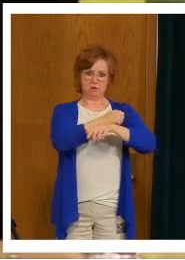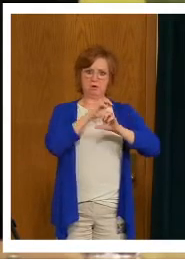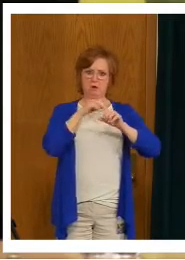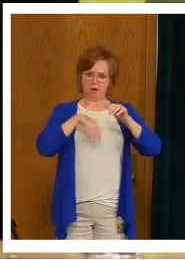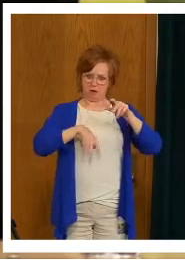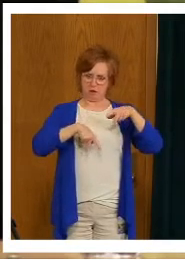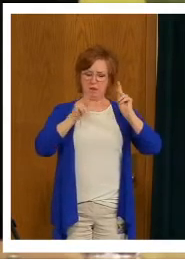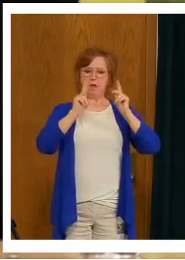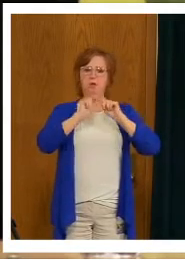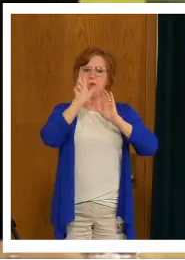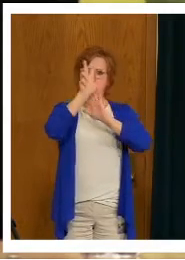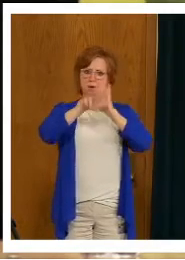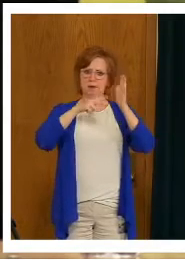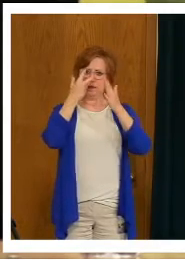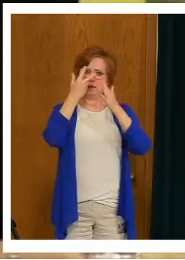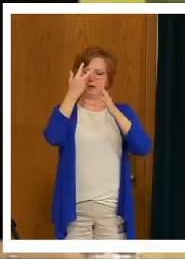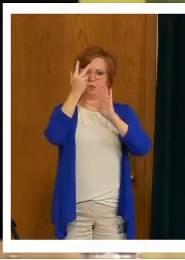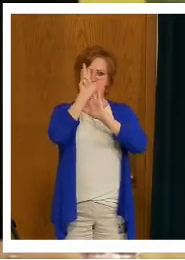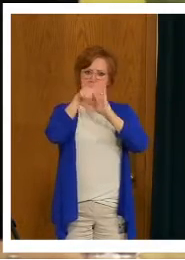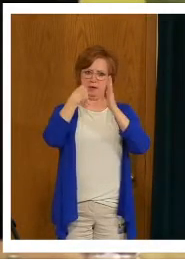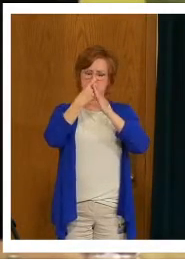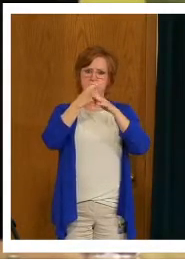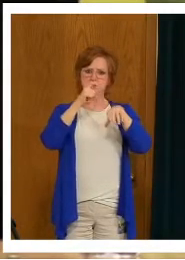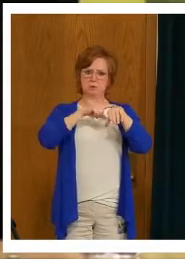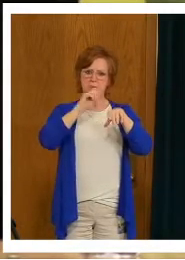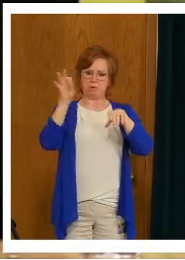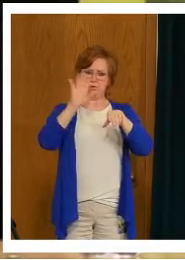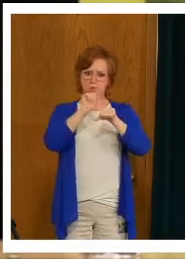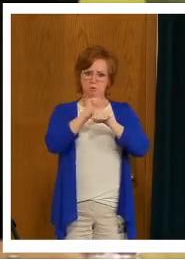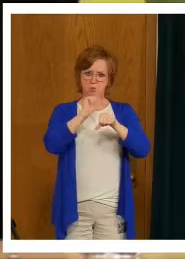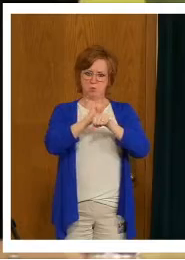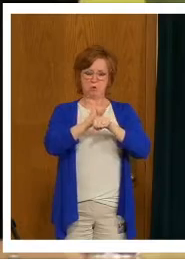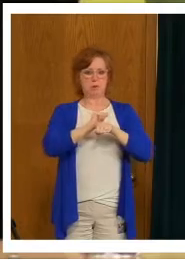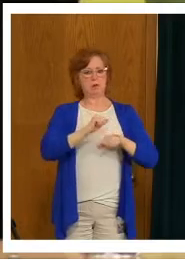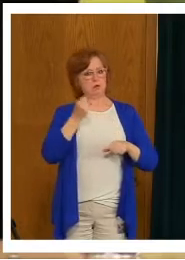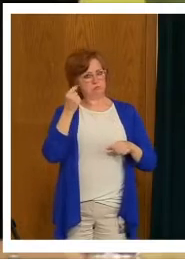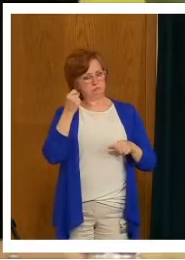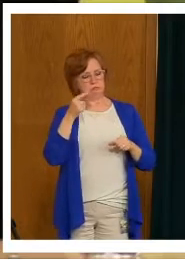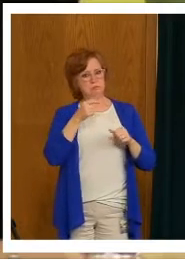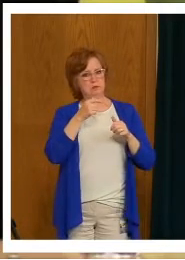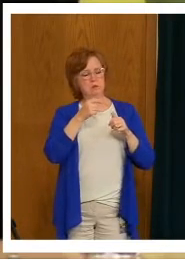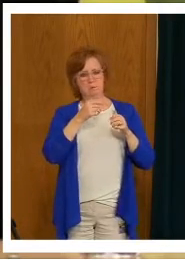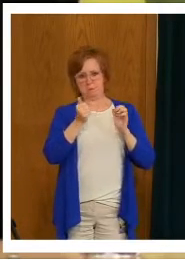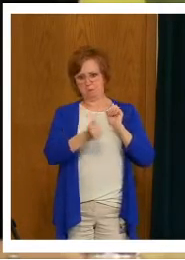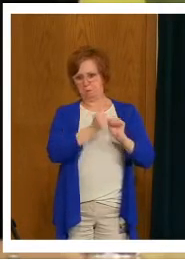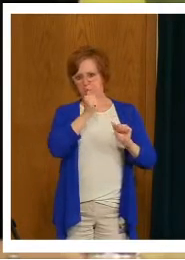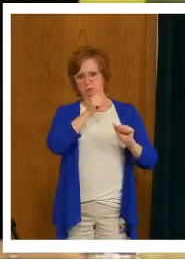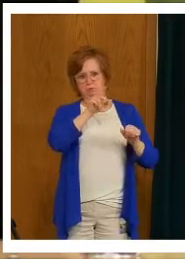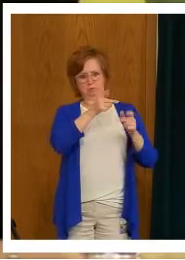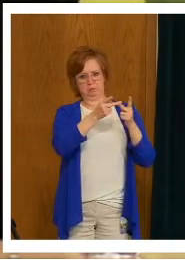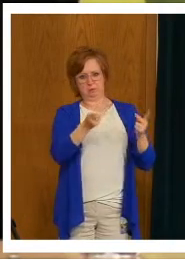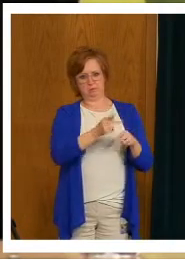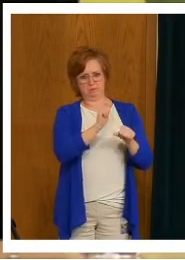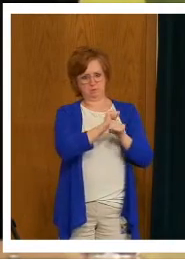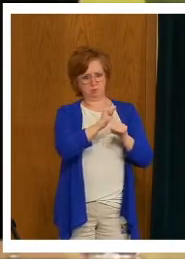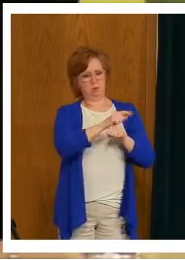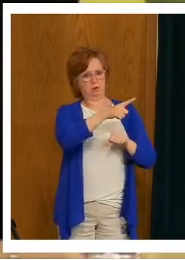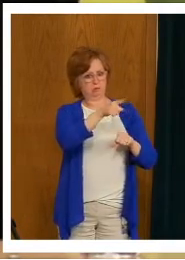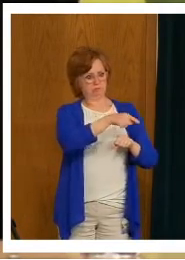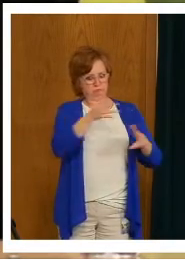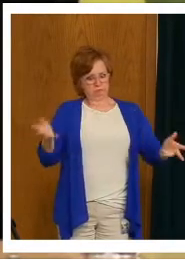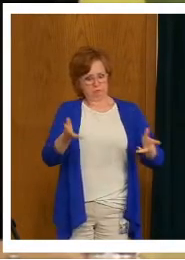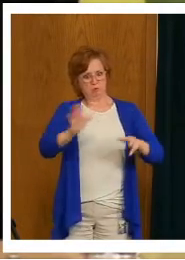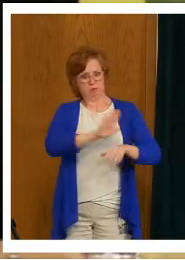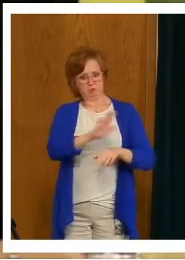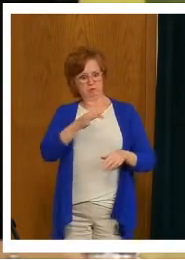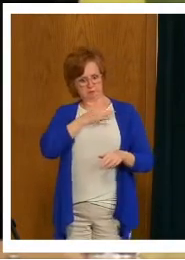vaccinated. Every Saskatchewan employer, I would expect, would be actively encouraging their employees to do so. There